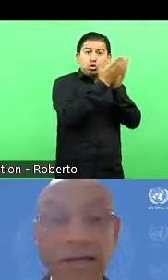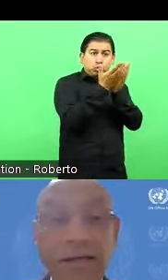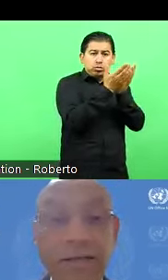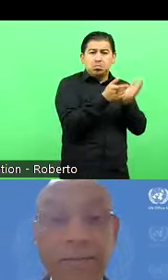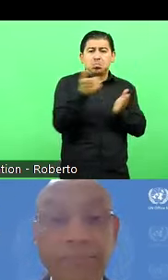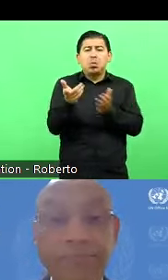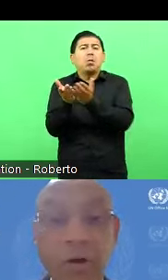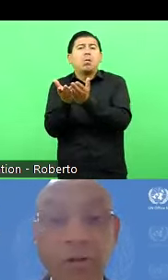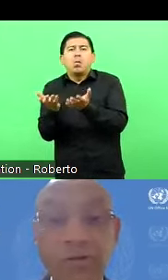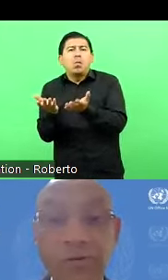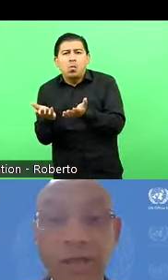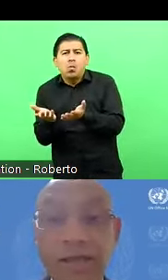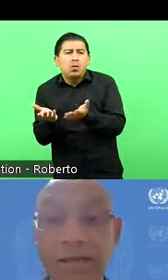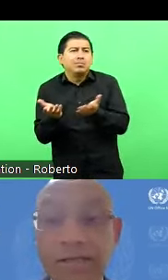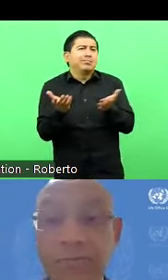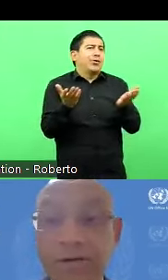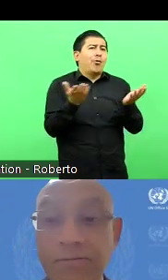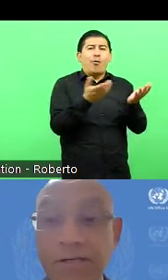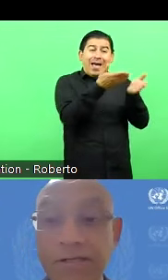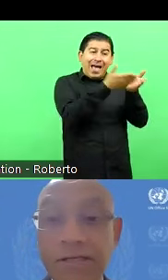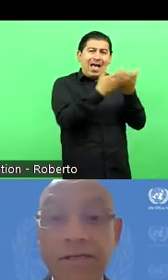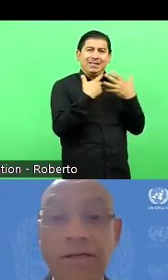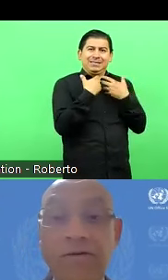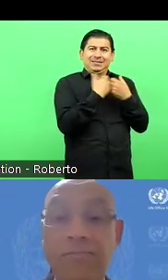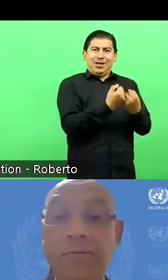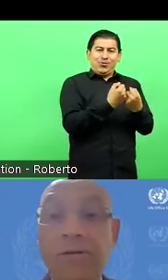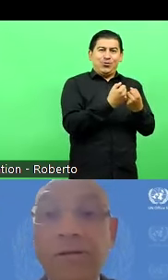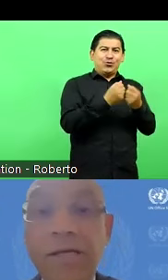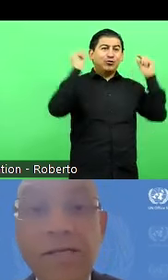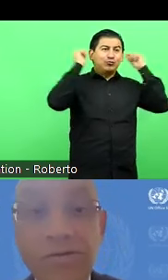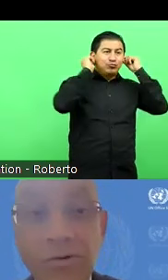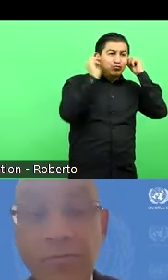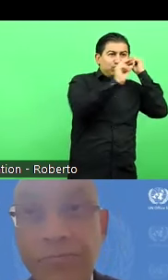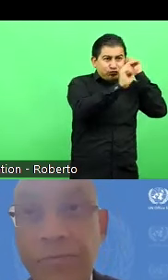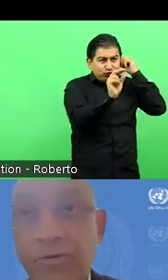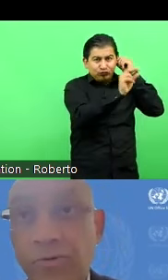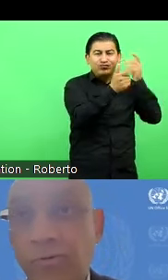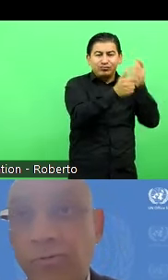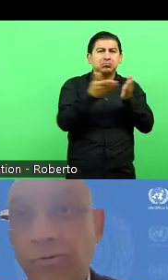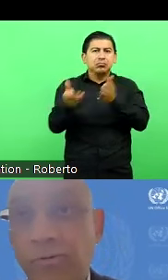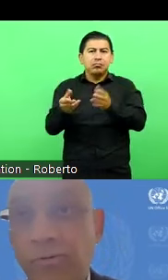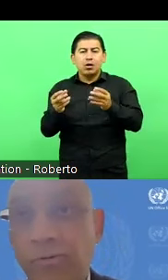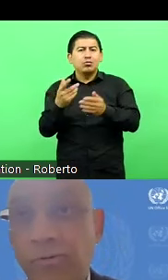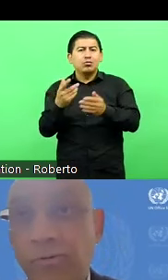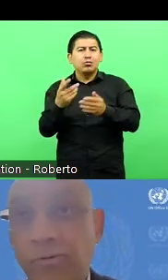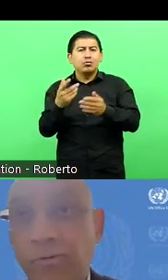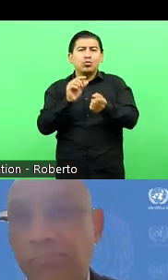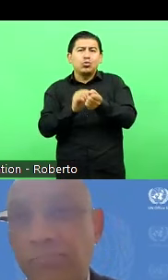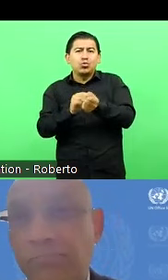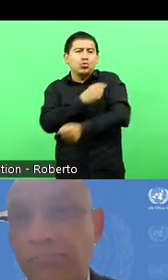can also increase the vulnerability of people. So to